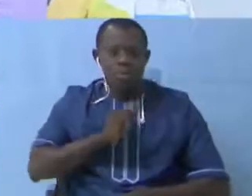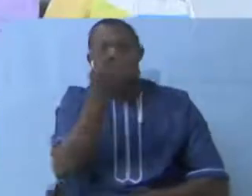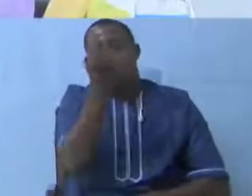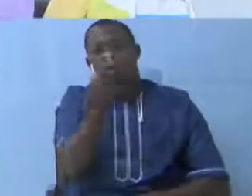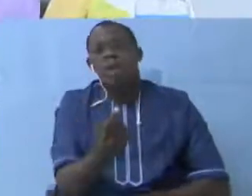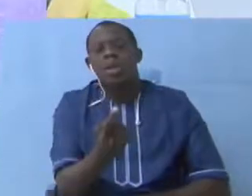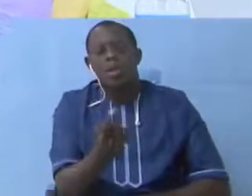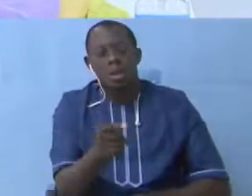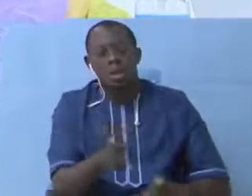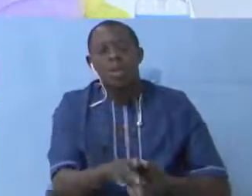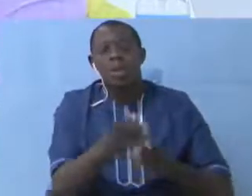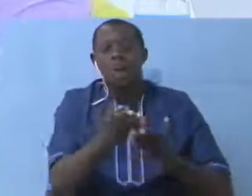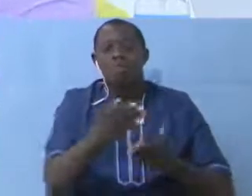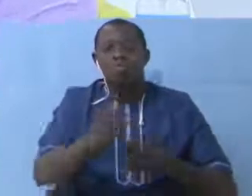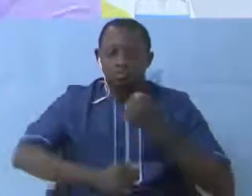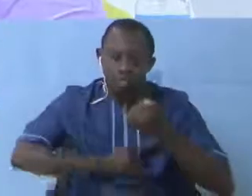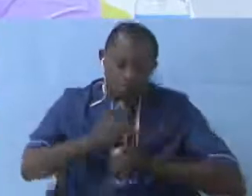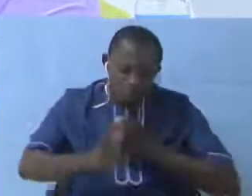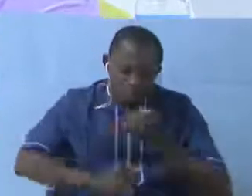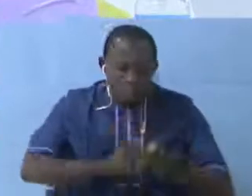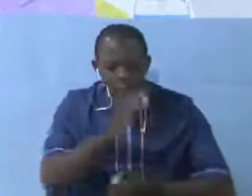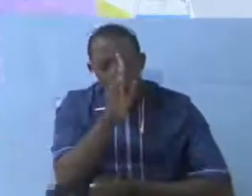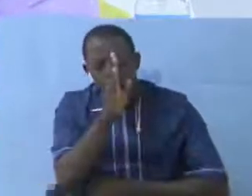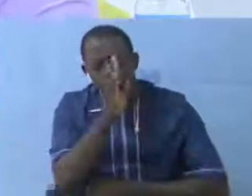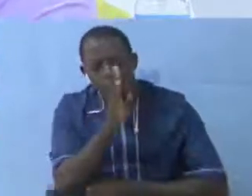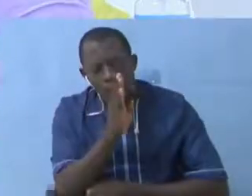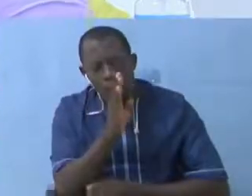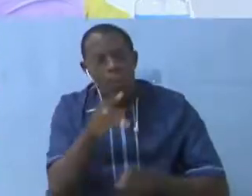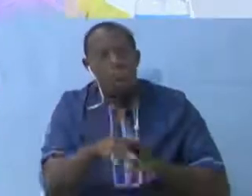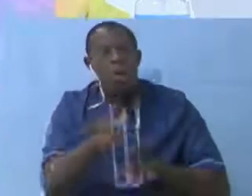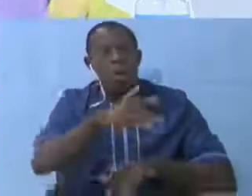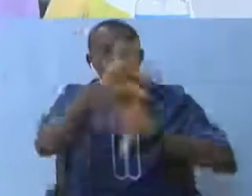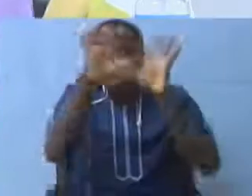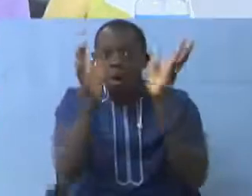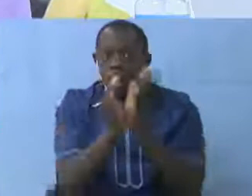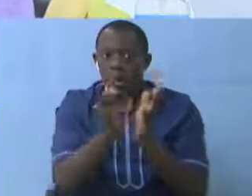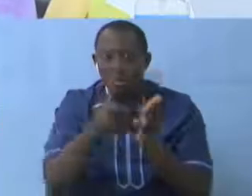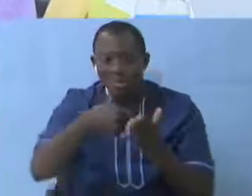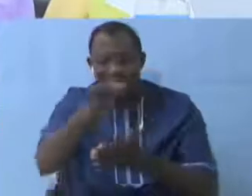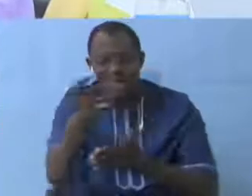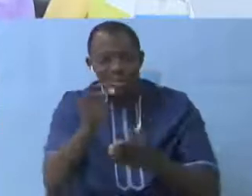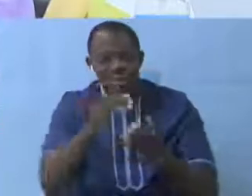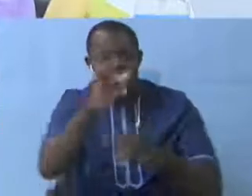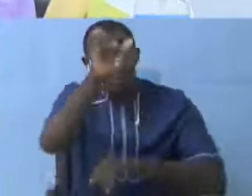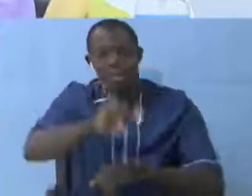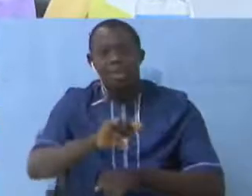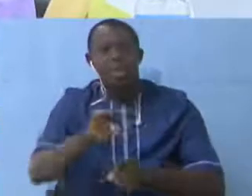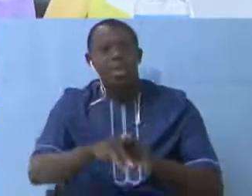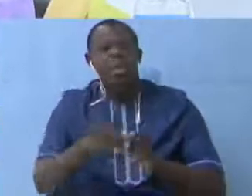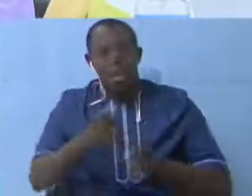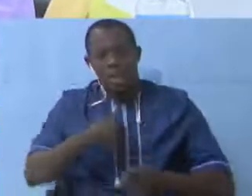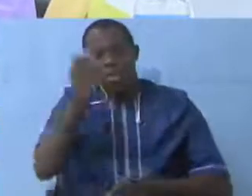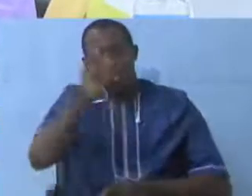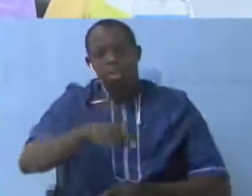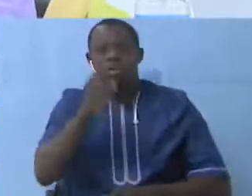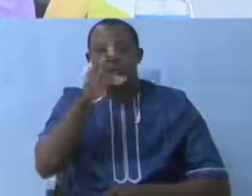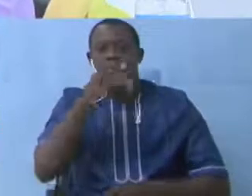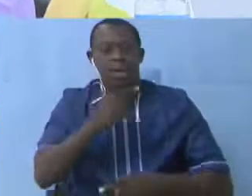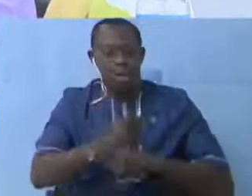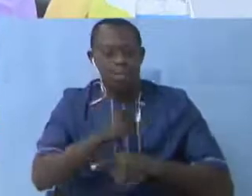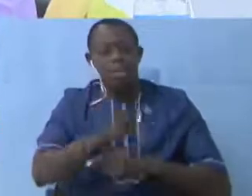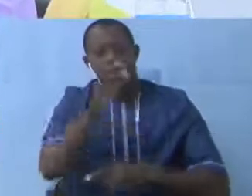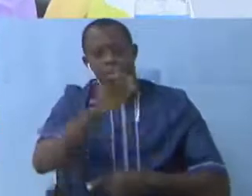that, we've suffered in silence all these years, and we've done it. I must say that Gambians, they've done it. There were